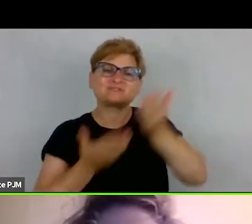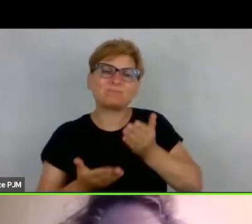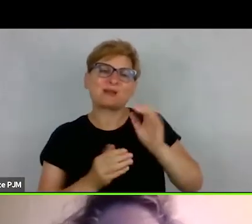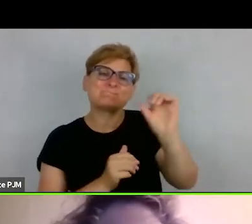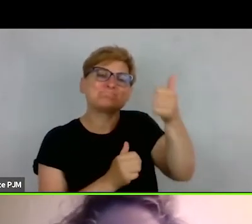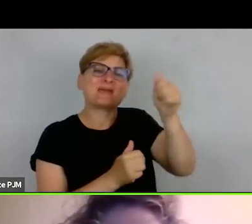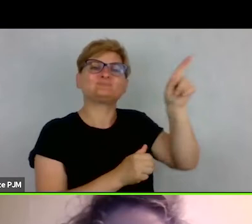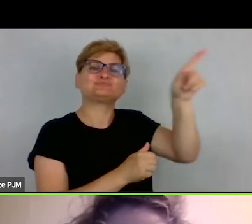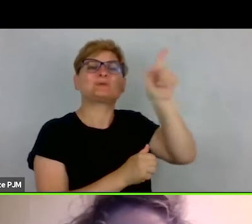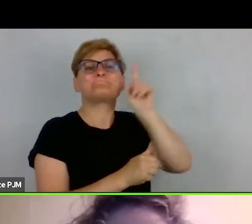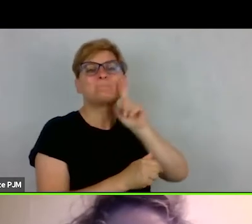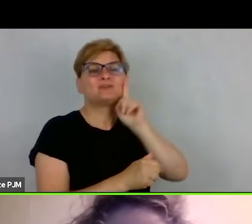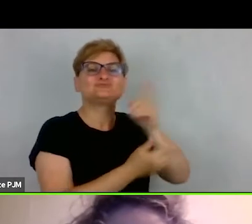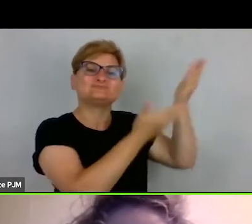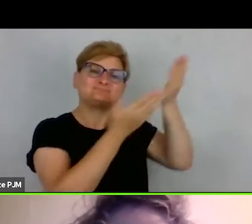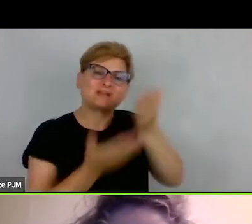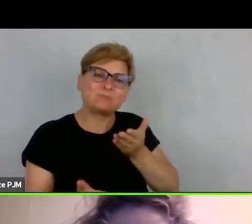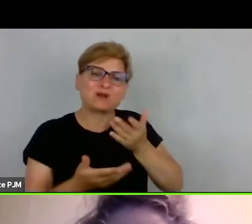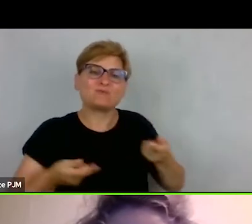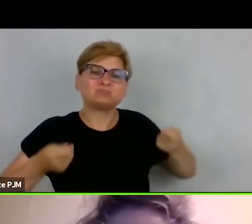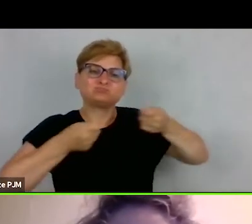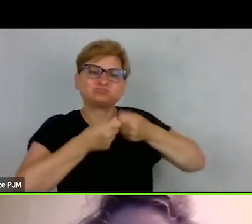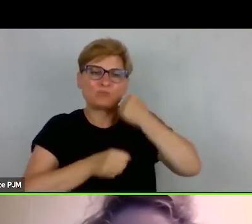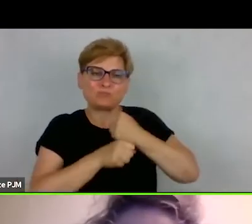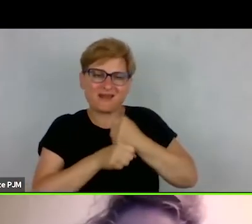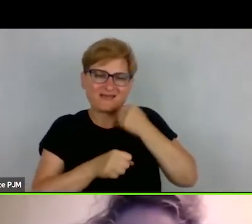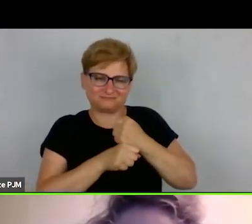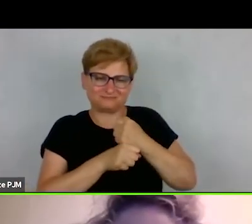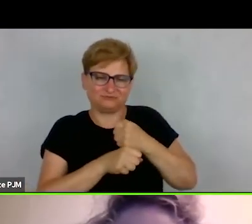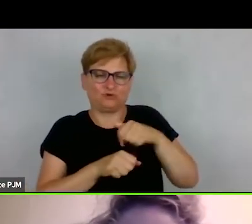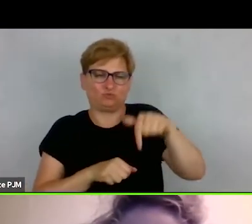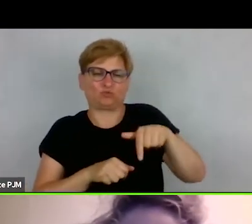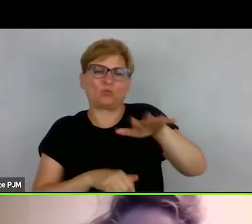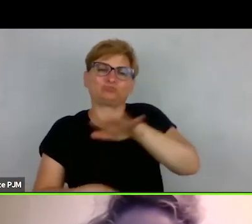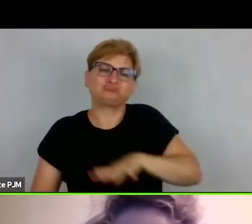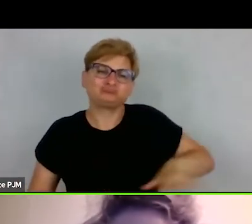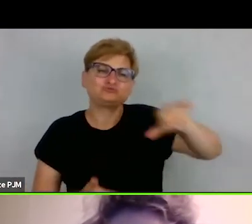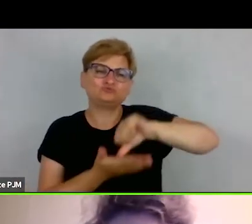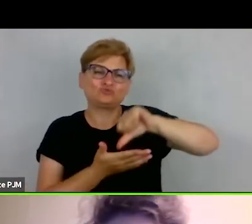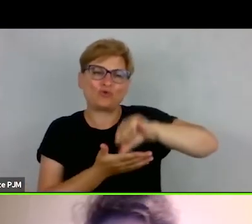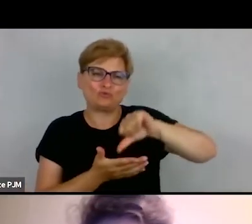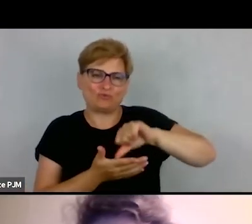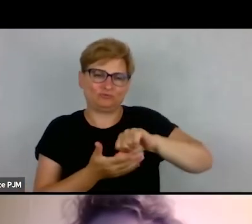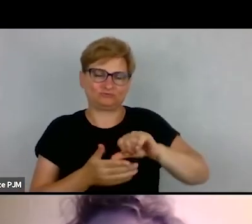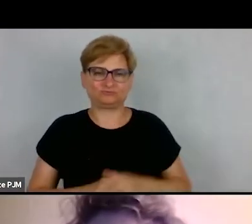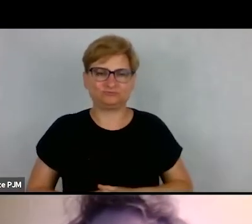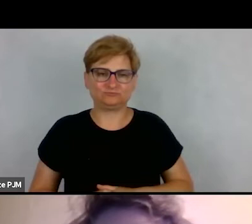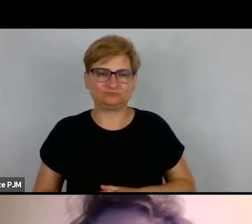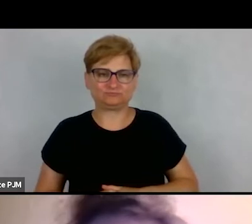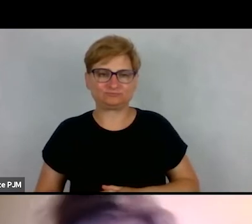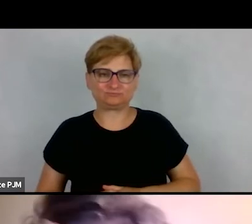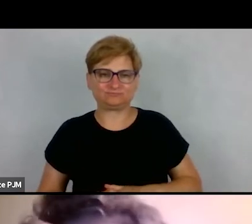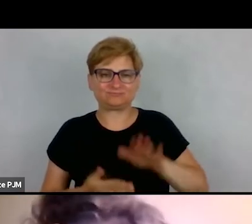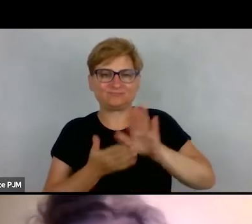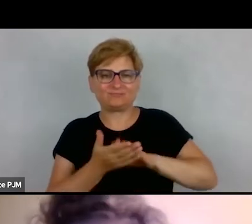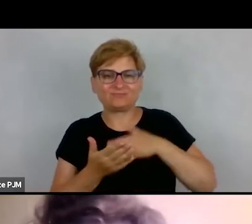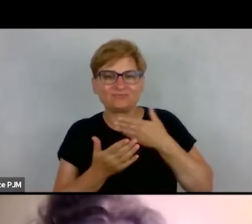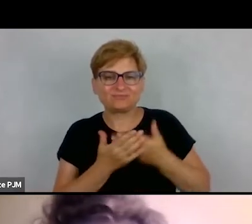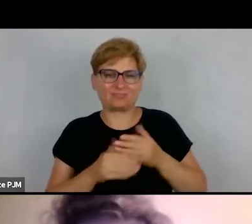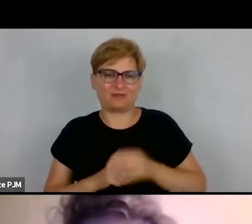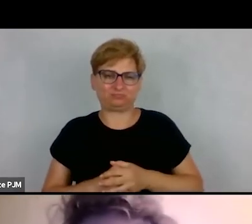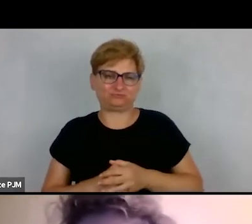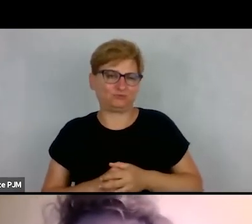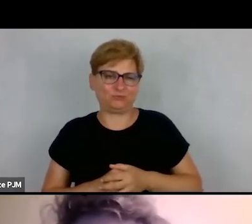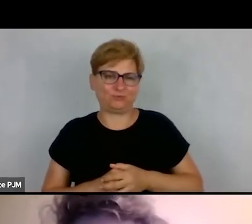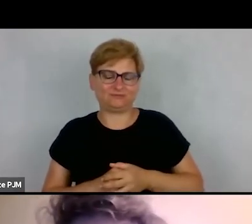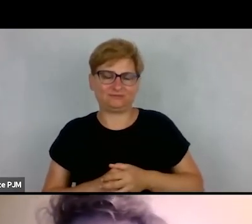is a theory of change with a pencil. So, you know, how to find those sharp-ended people that we can, you know, start with the graphite of the